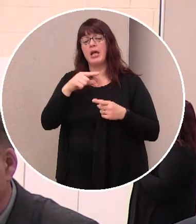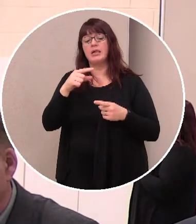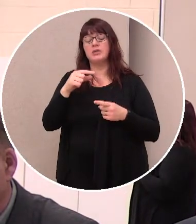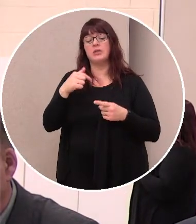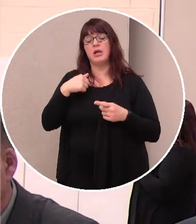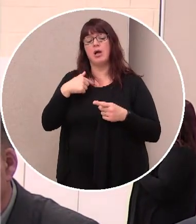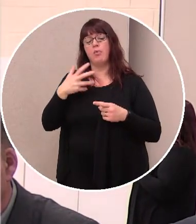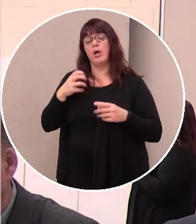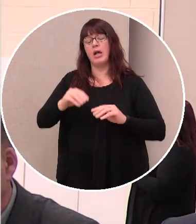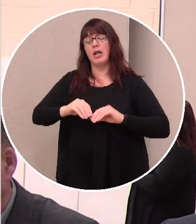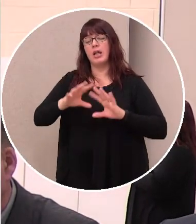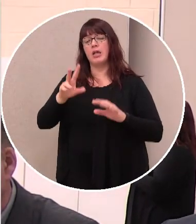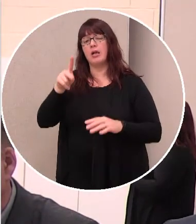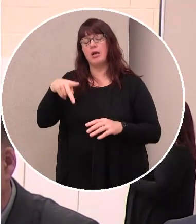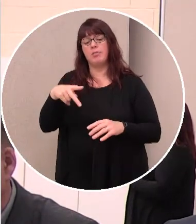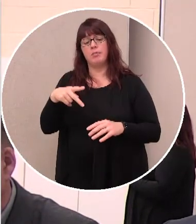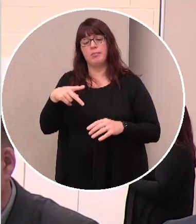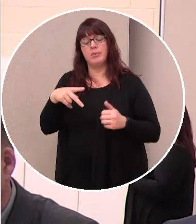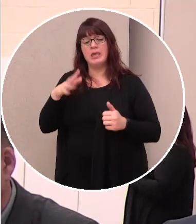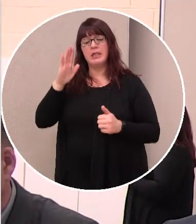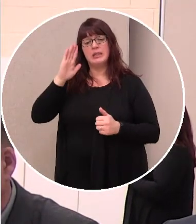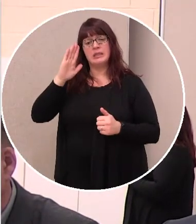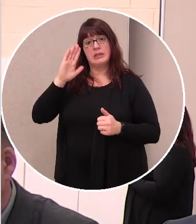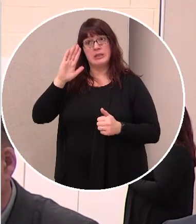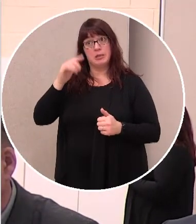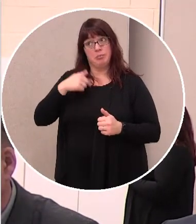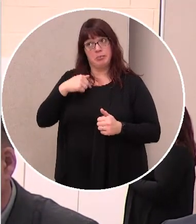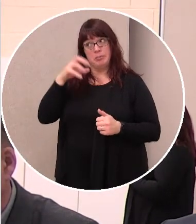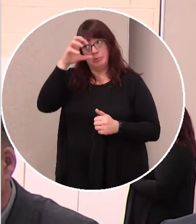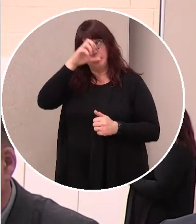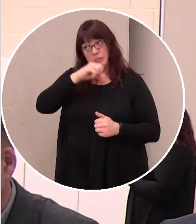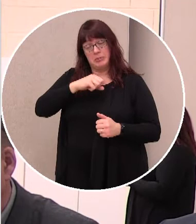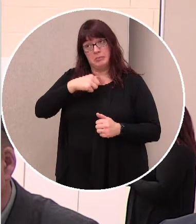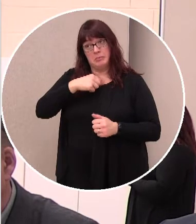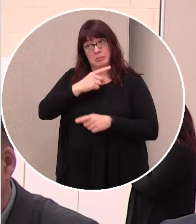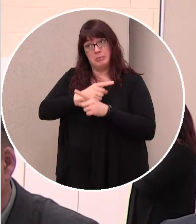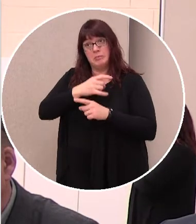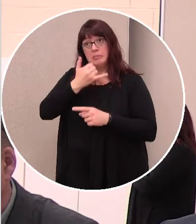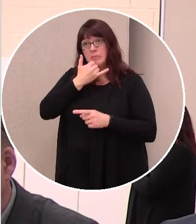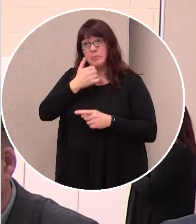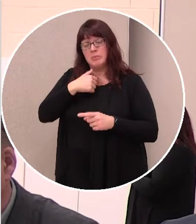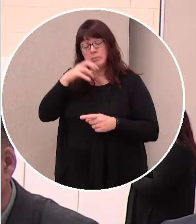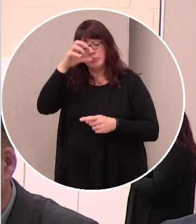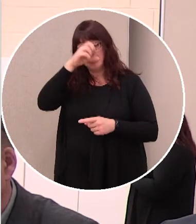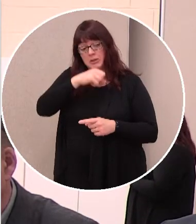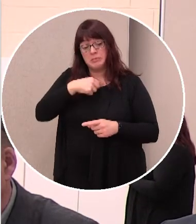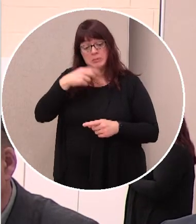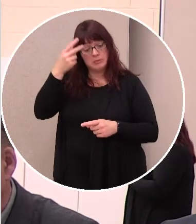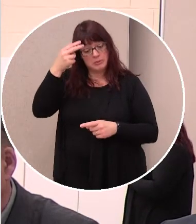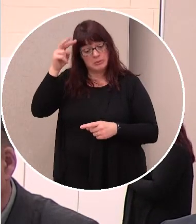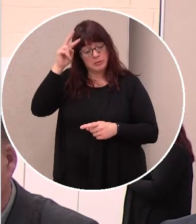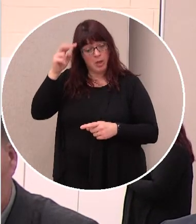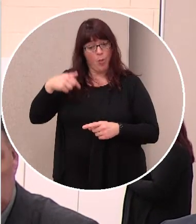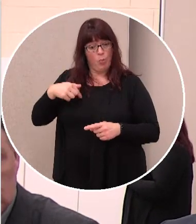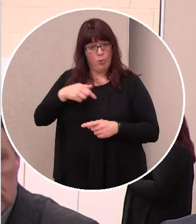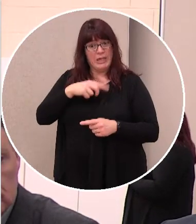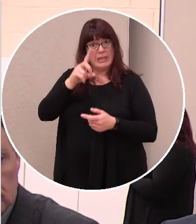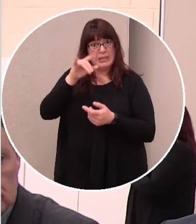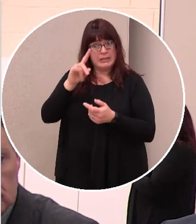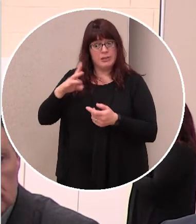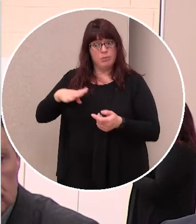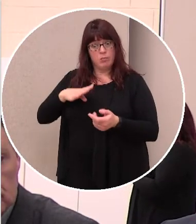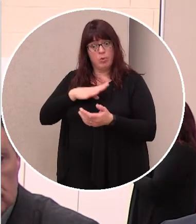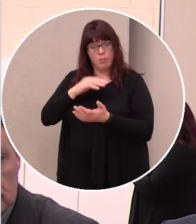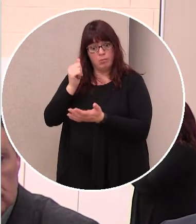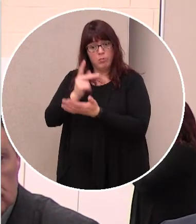of clarification, apparently, and I could have missed this, where in the minutes did we approve as a board that we